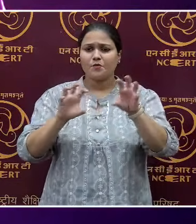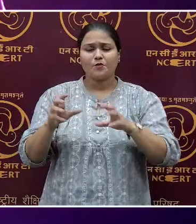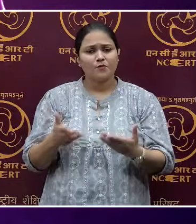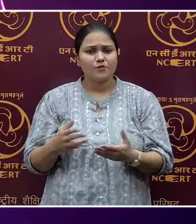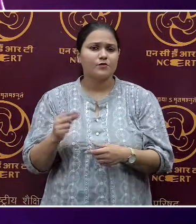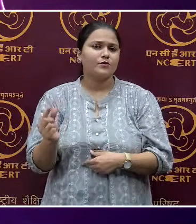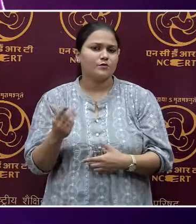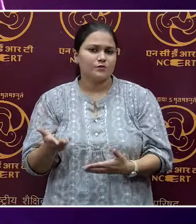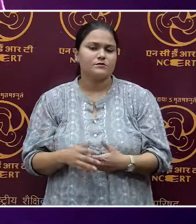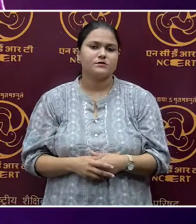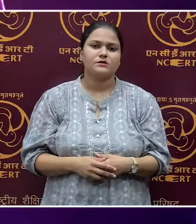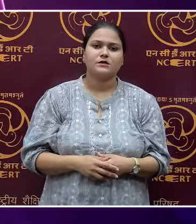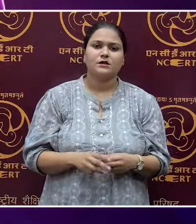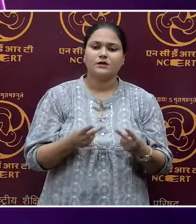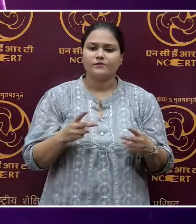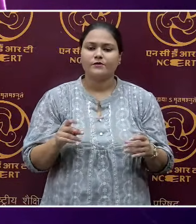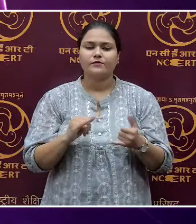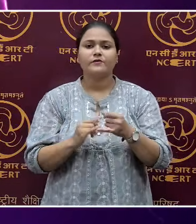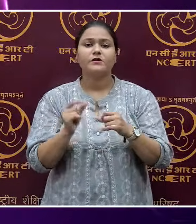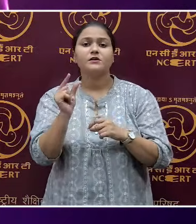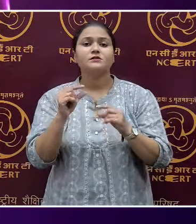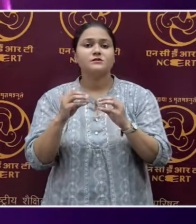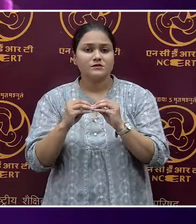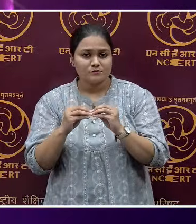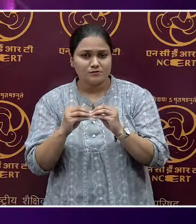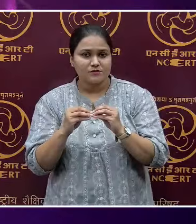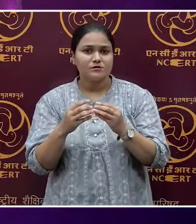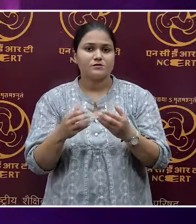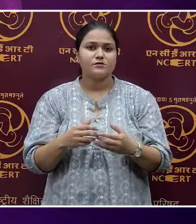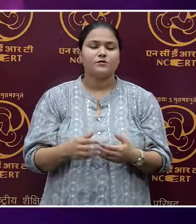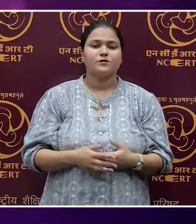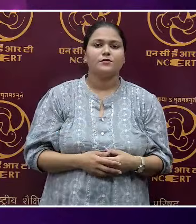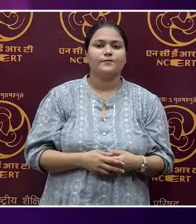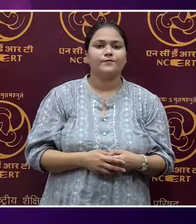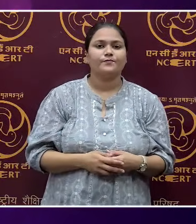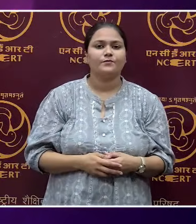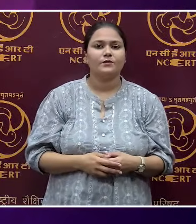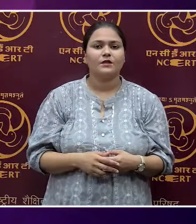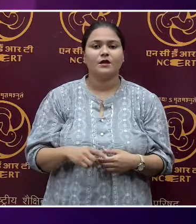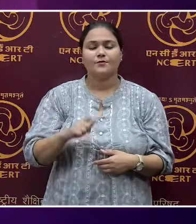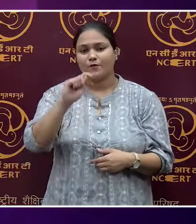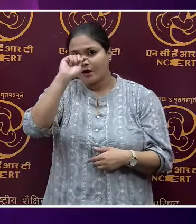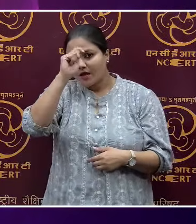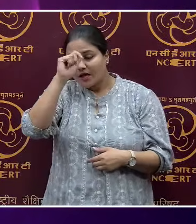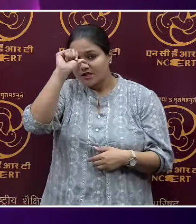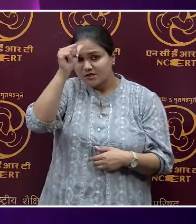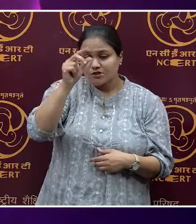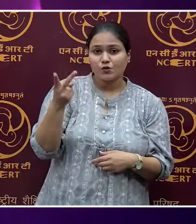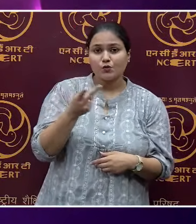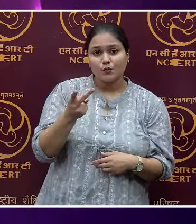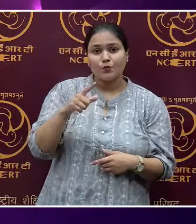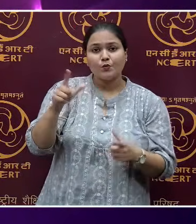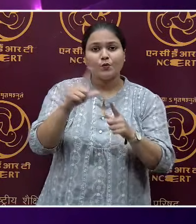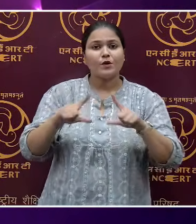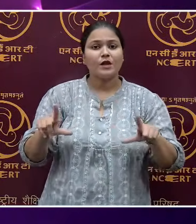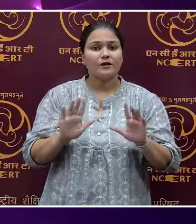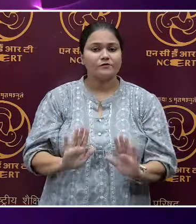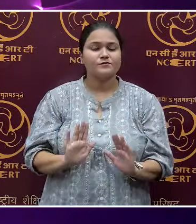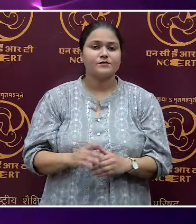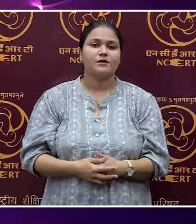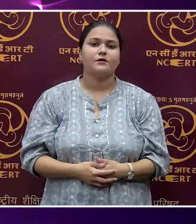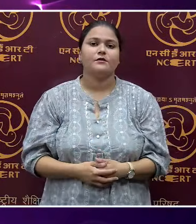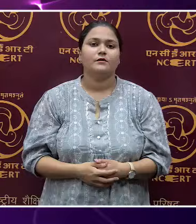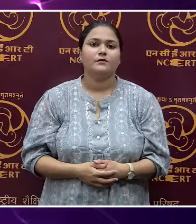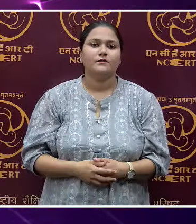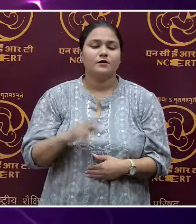subjects, and medium of instruction is also vary. I mean, like we have English and Hindi both. Yes, and all the resources things are there. Like in